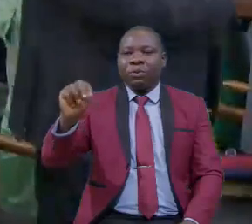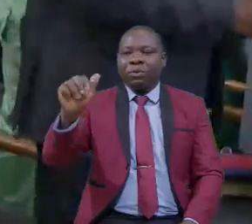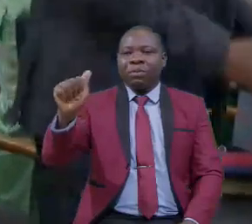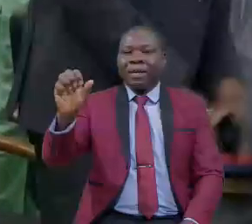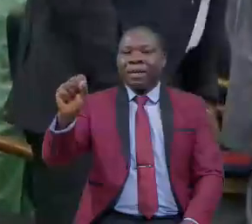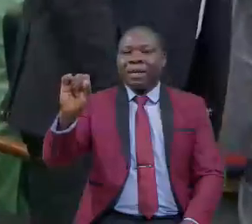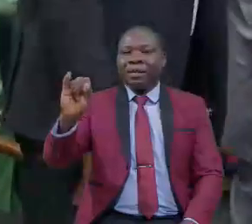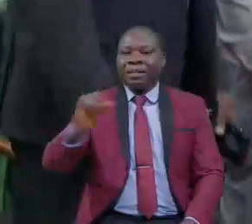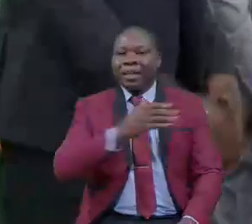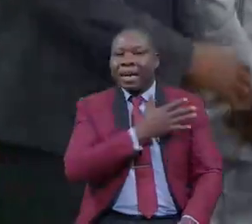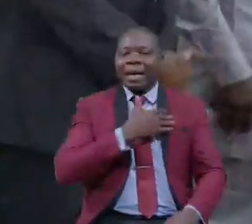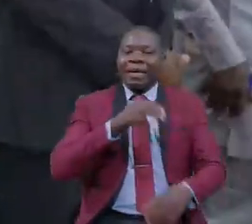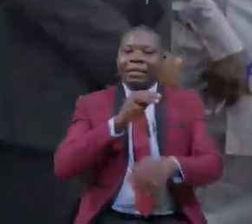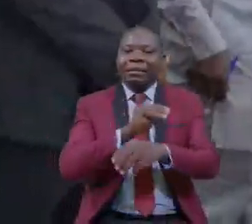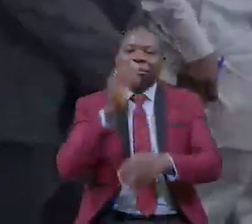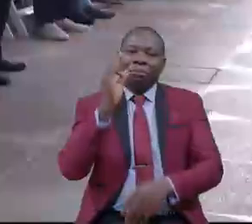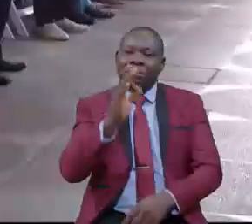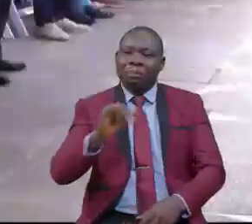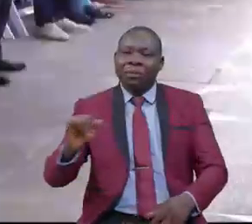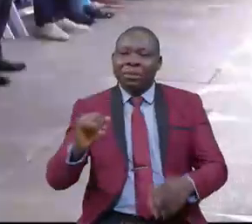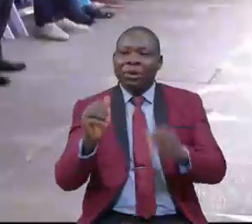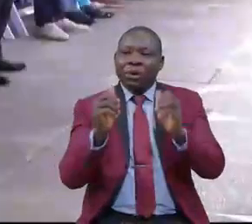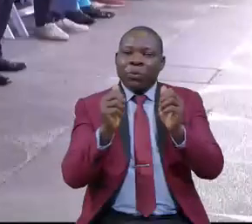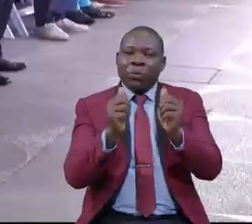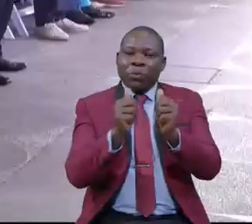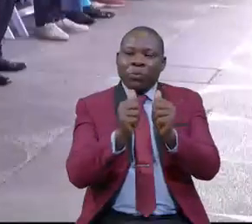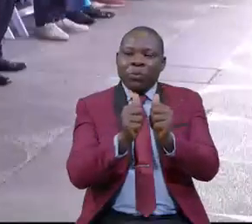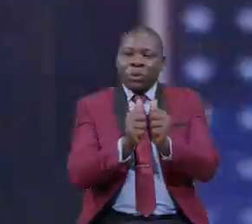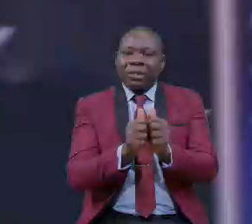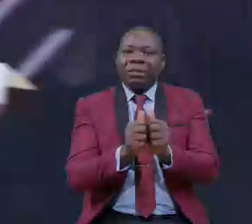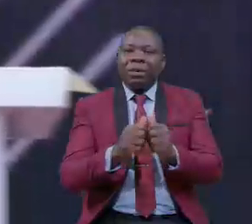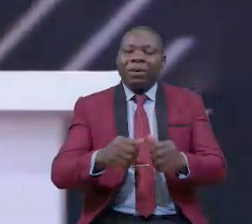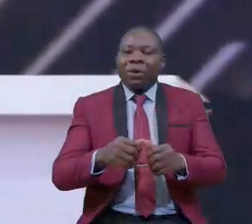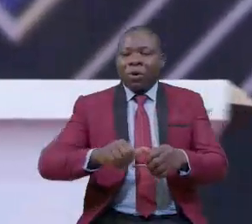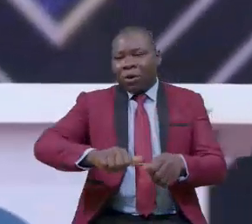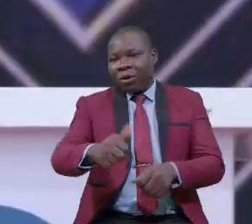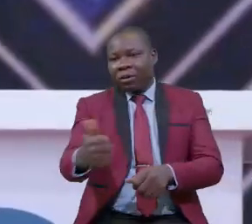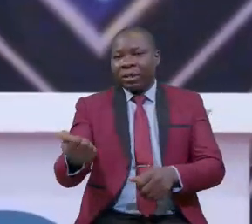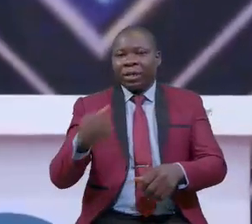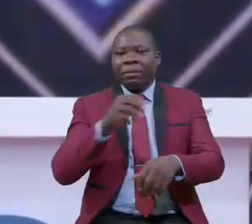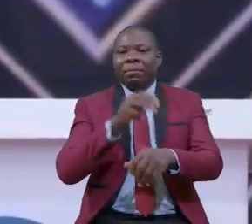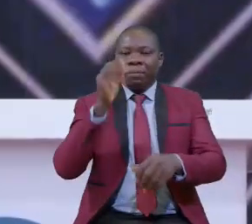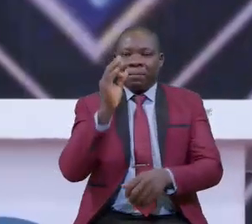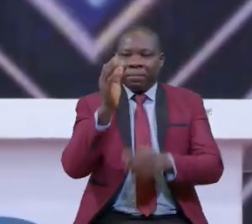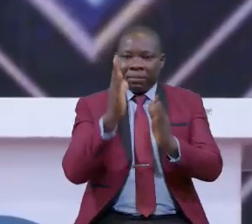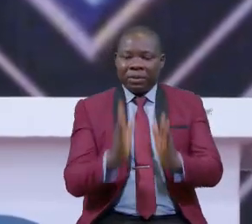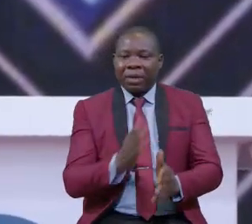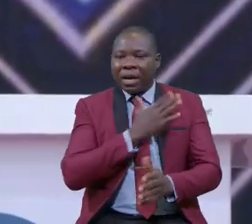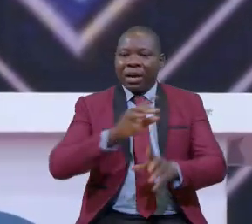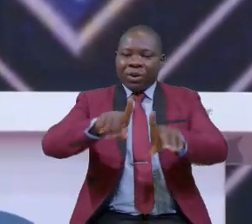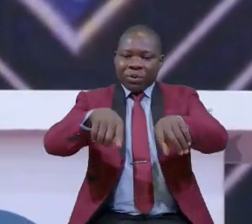and ministry with fellow ministers and reaching across the